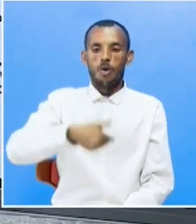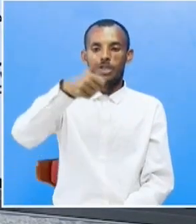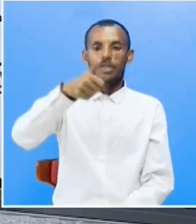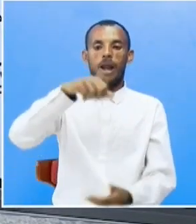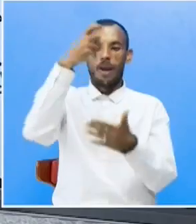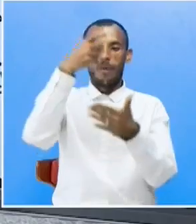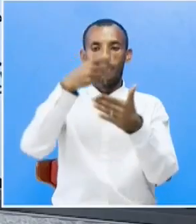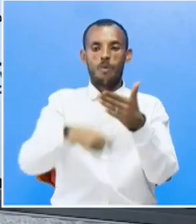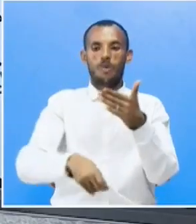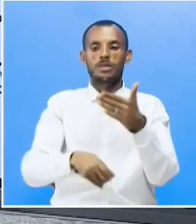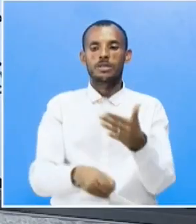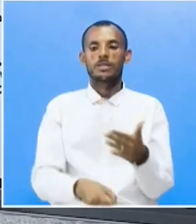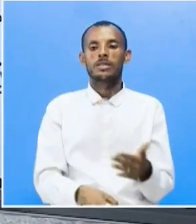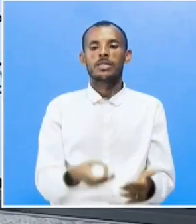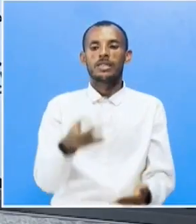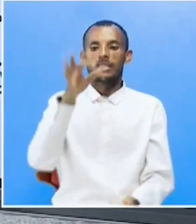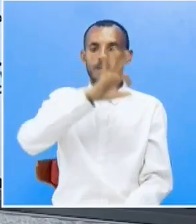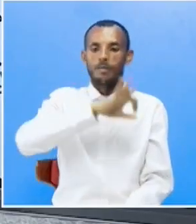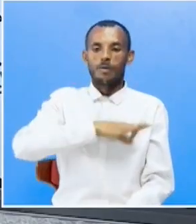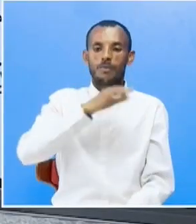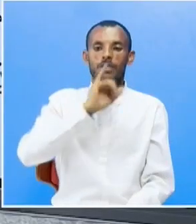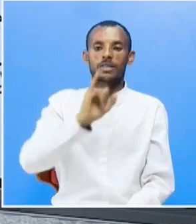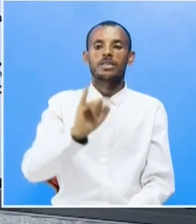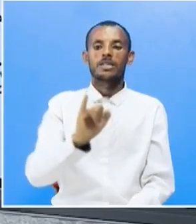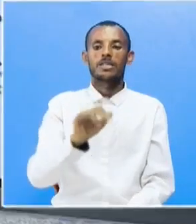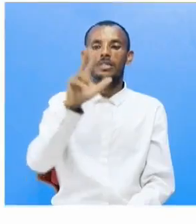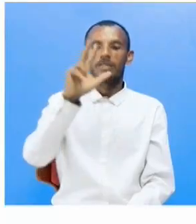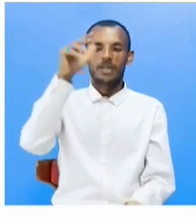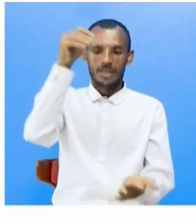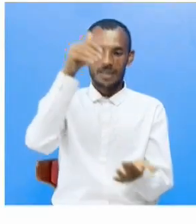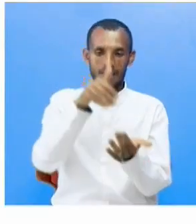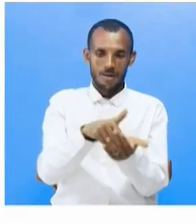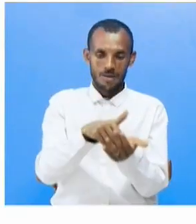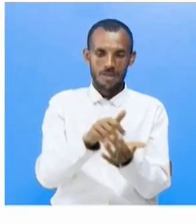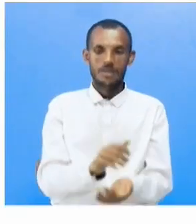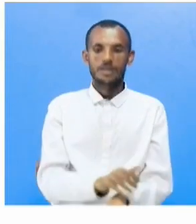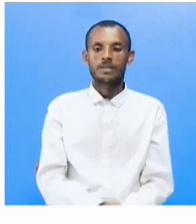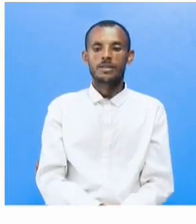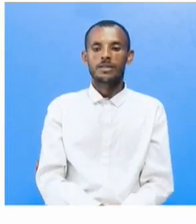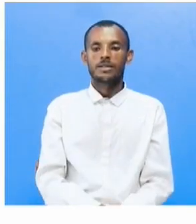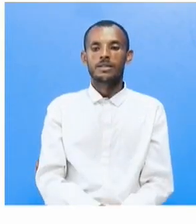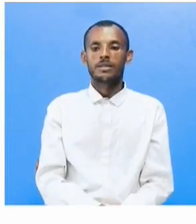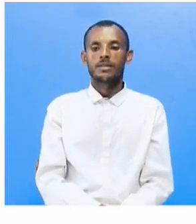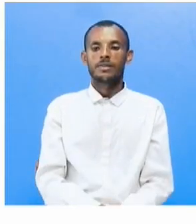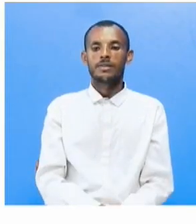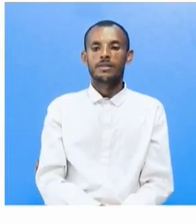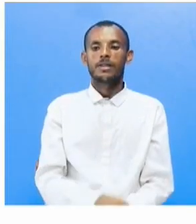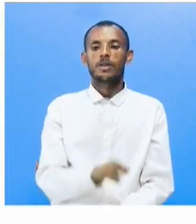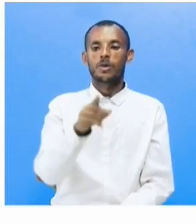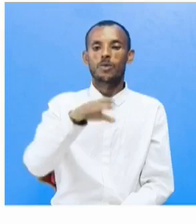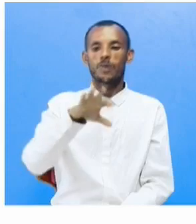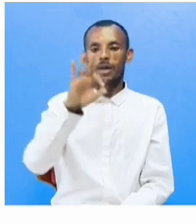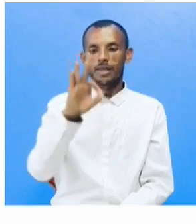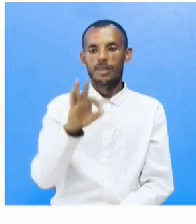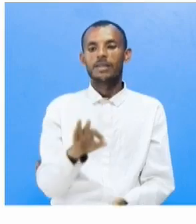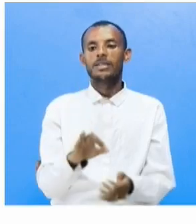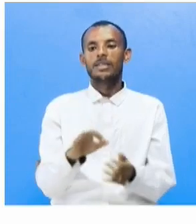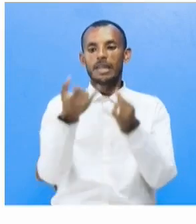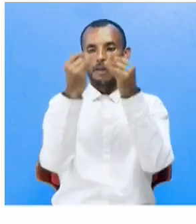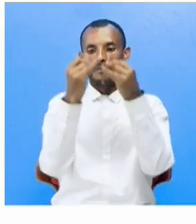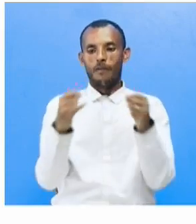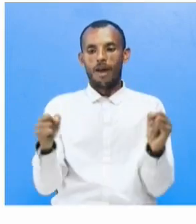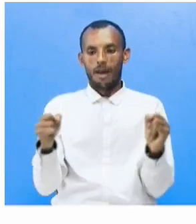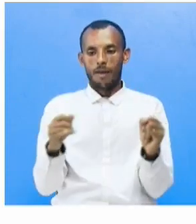So here, the profit is this 3,000. You divide this 3,000